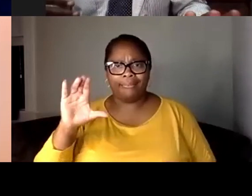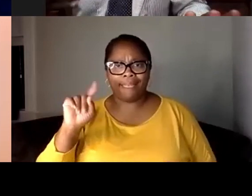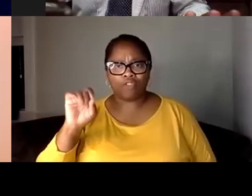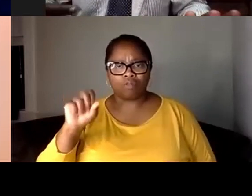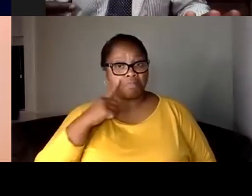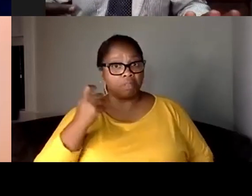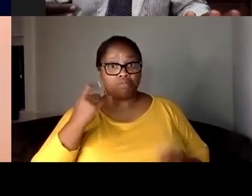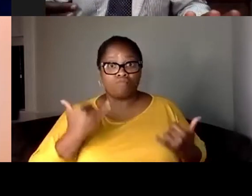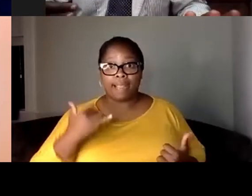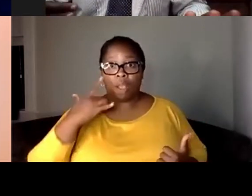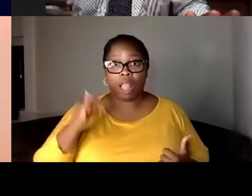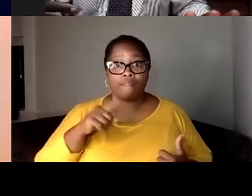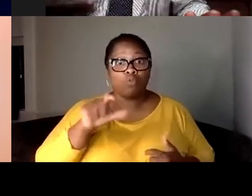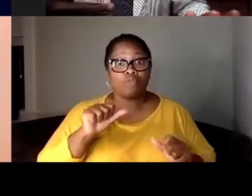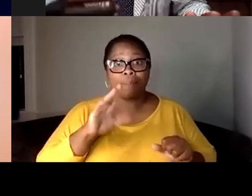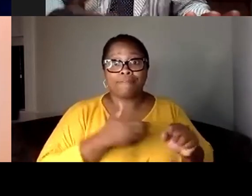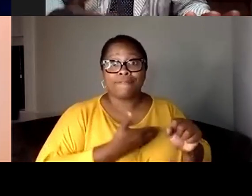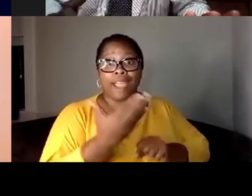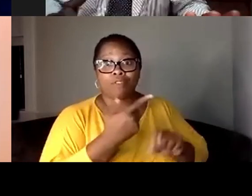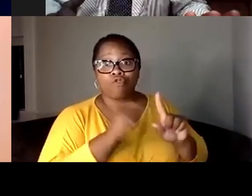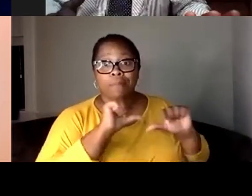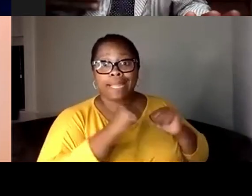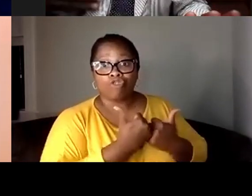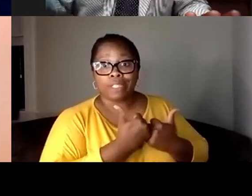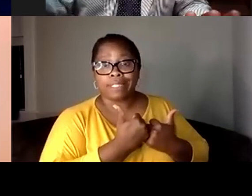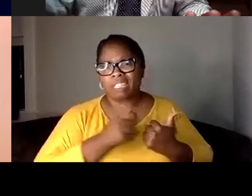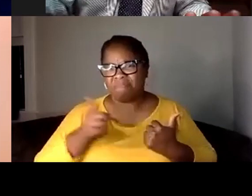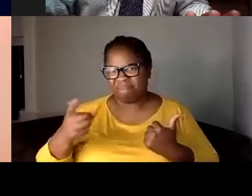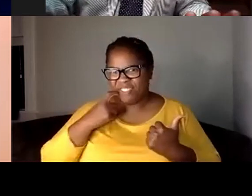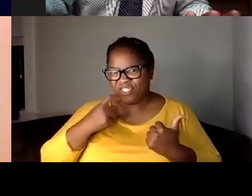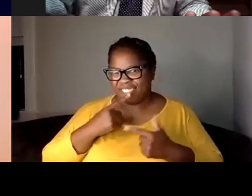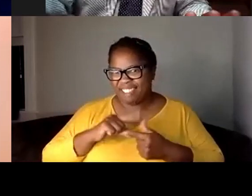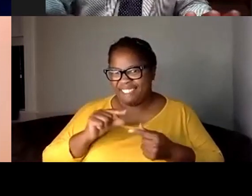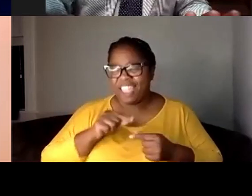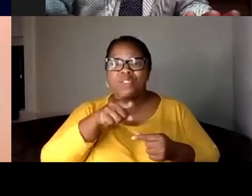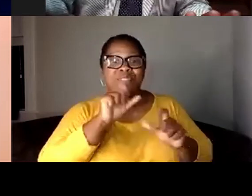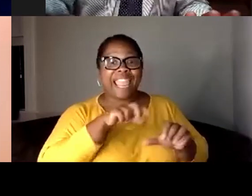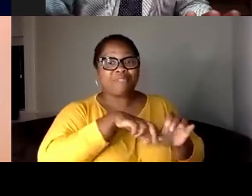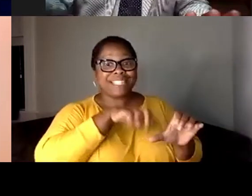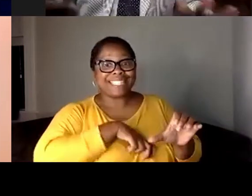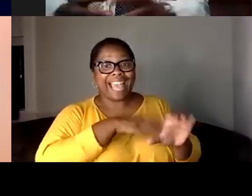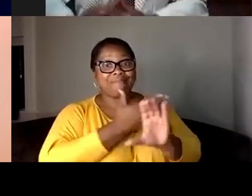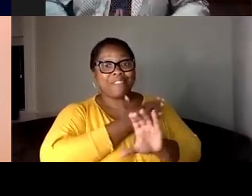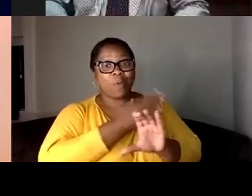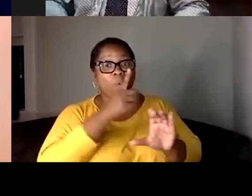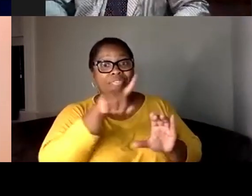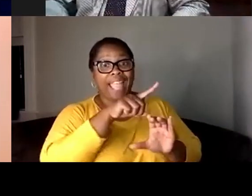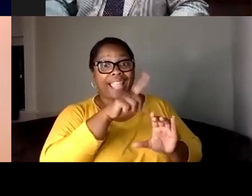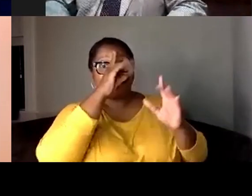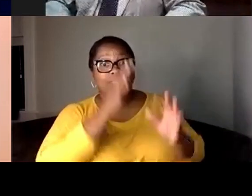fired from an agency, or as James stated, you can resign before a conclusion has been